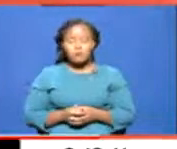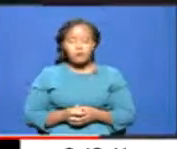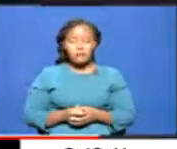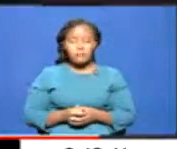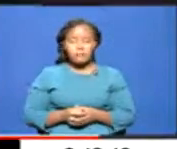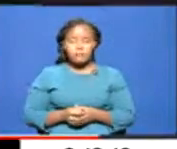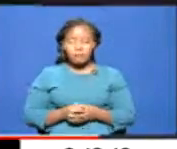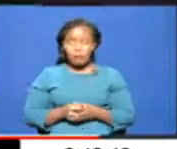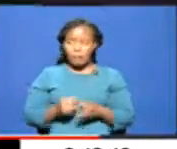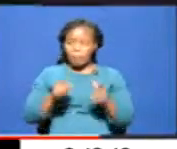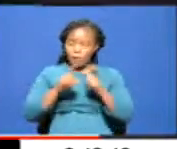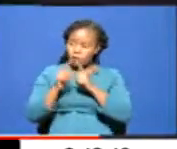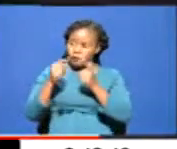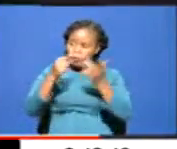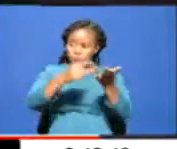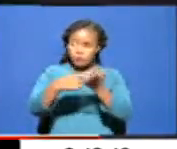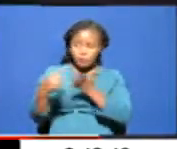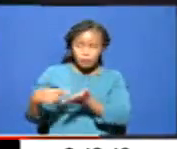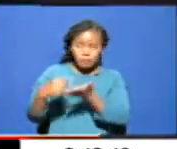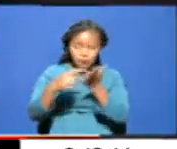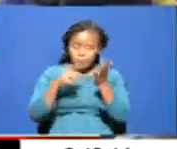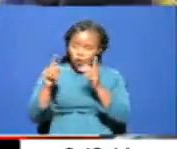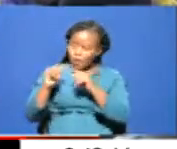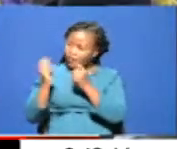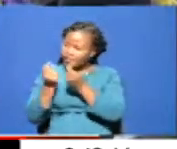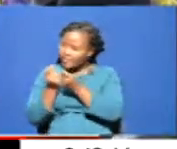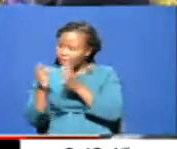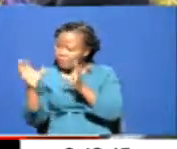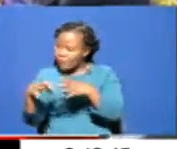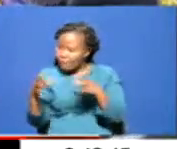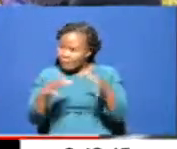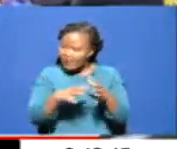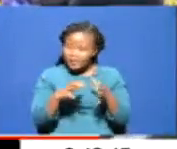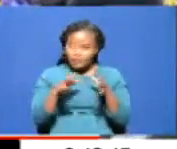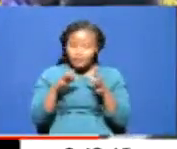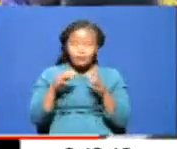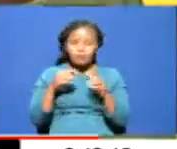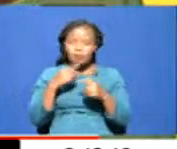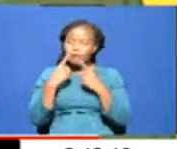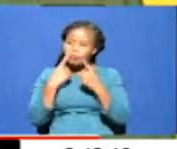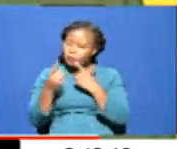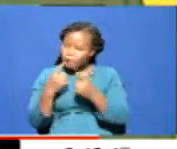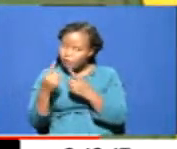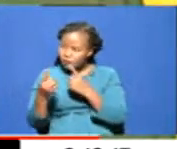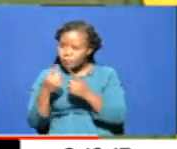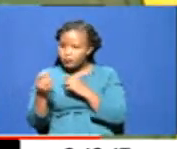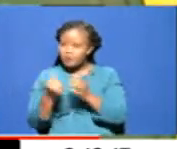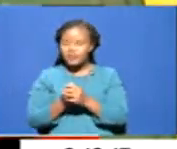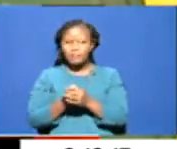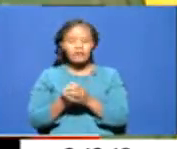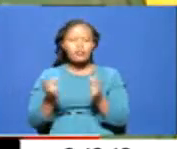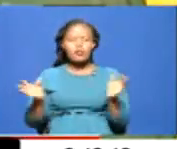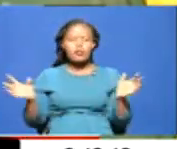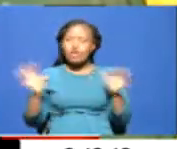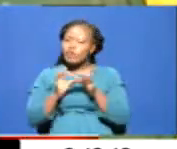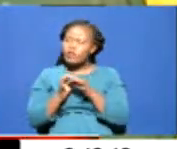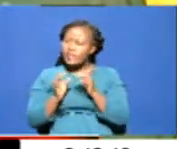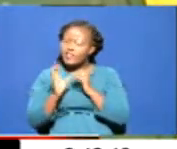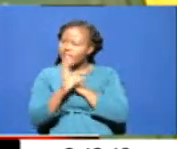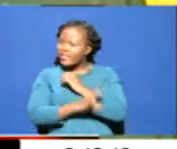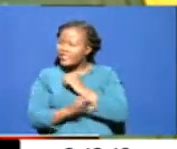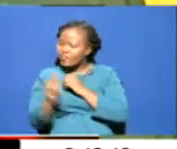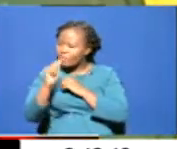Where conversation on tribal parties took center stage. Mutaunganisha Kenya namna gani